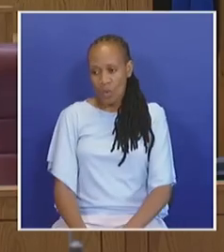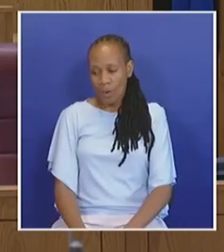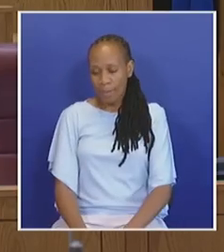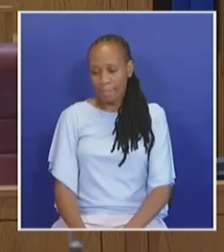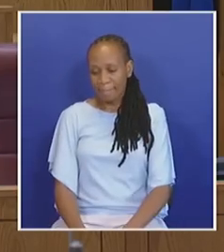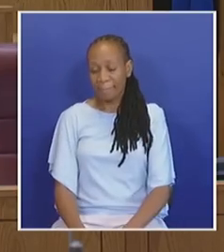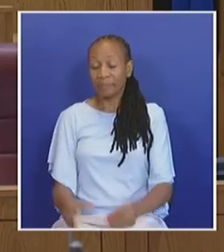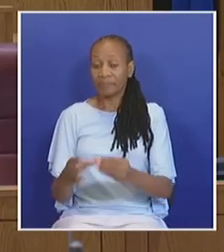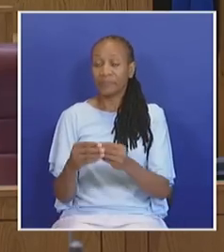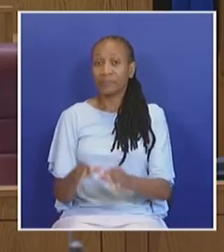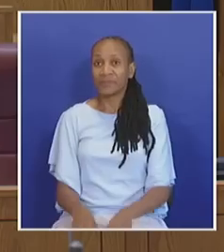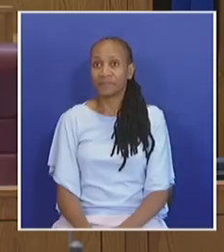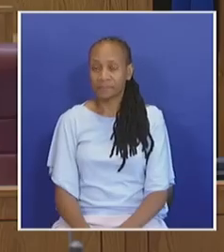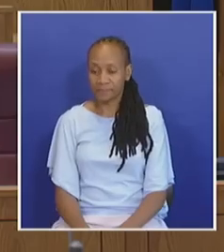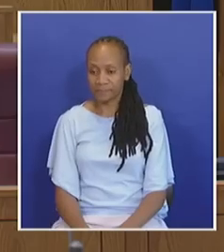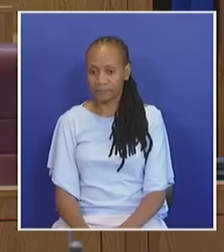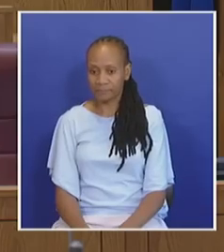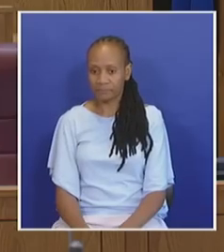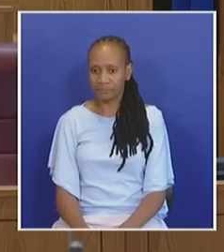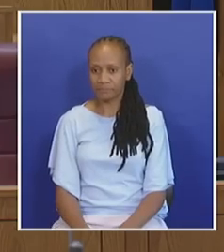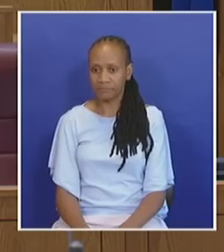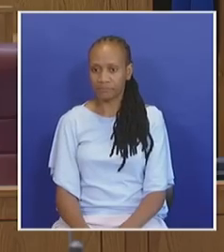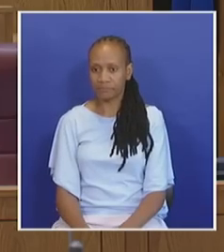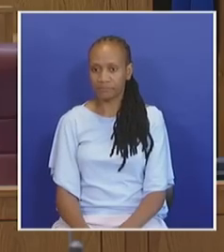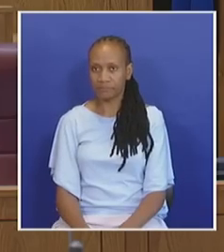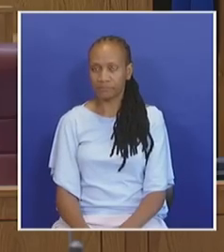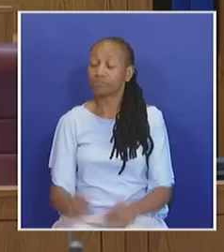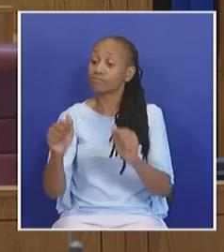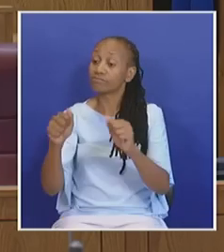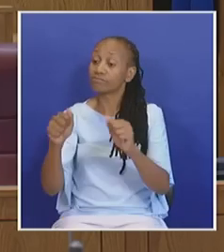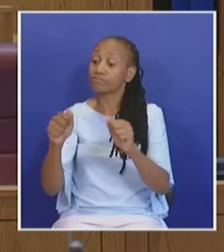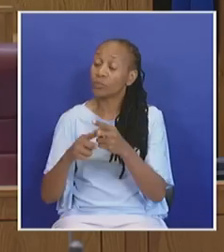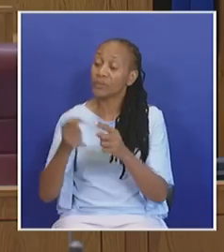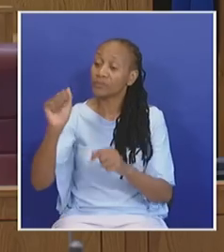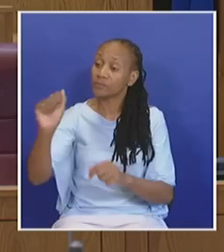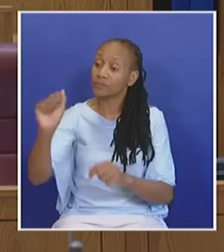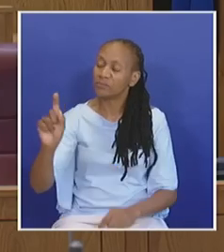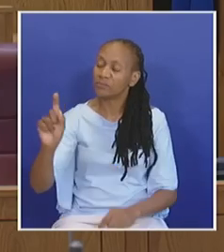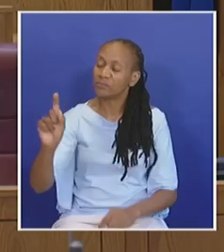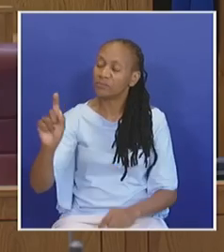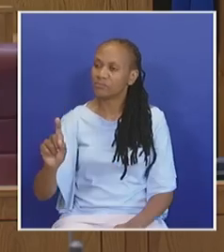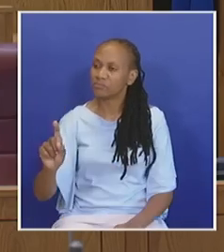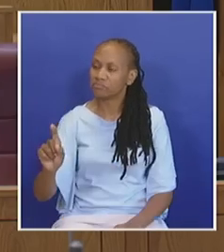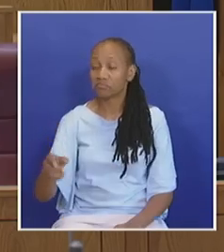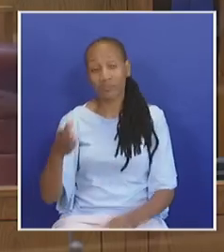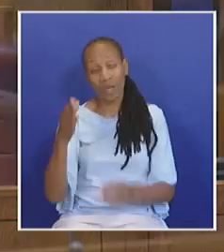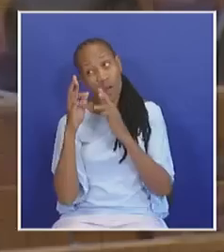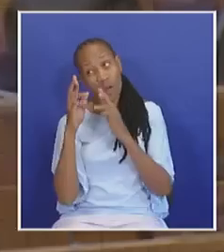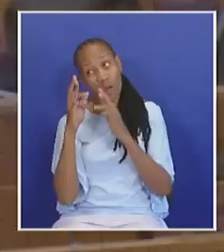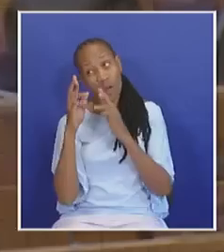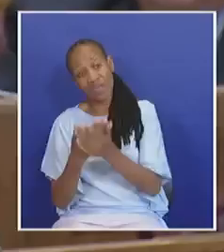Honorable Makwe. I'm rising on a point of order, Yes, Honorable which you Makwe. can request the member, hopefully kindly,